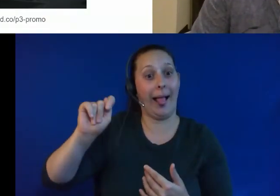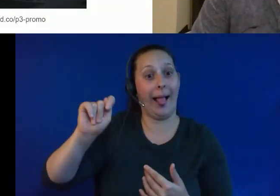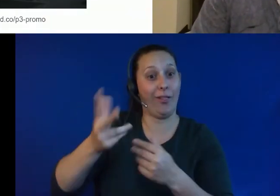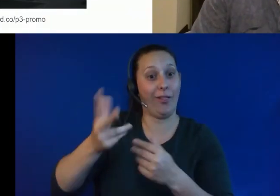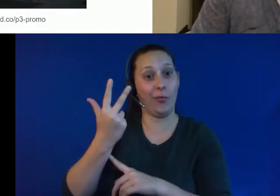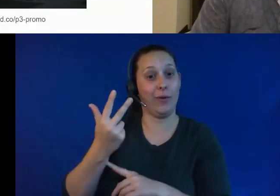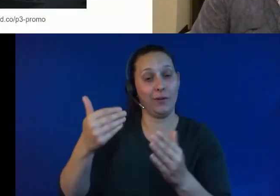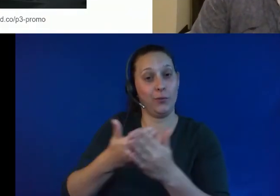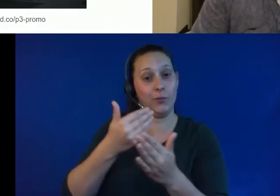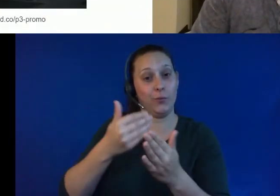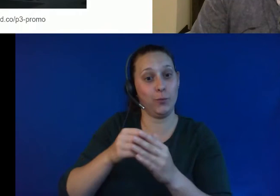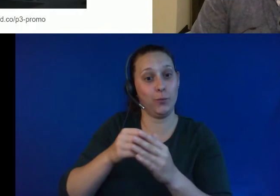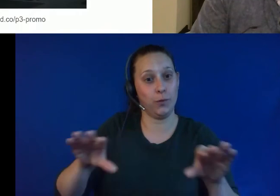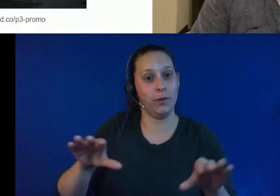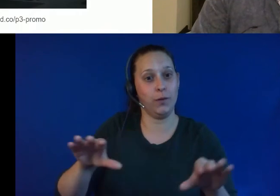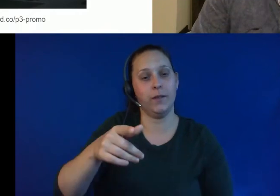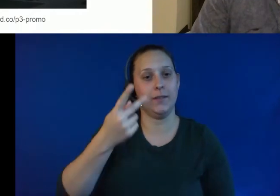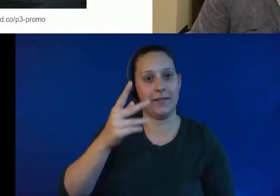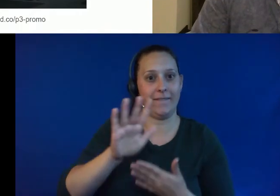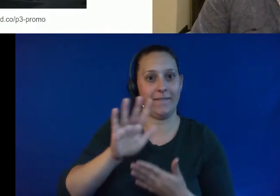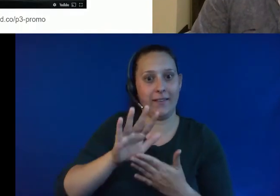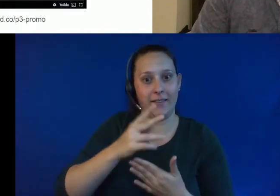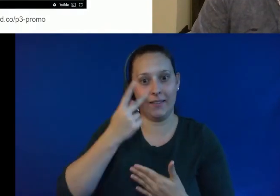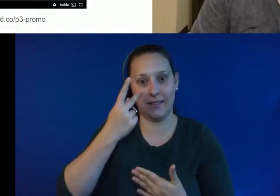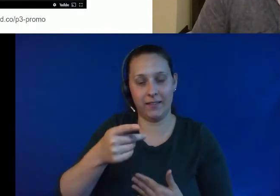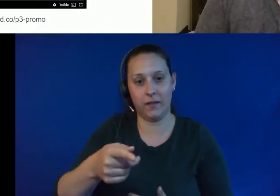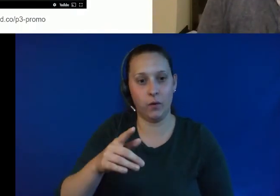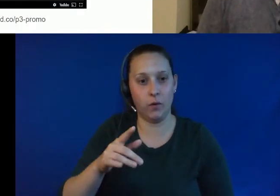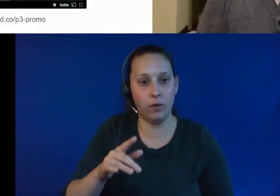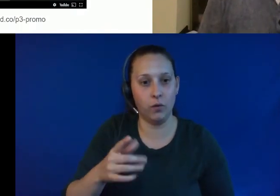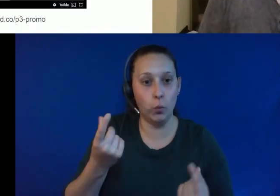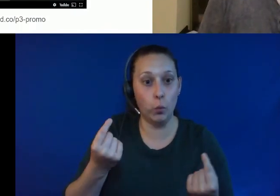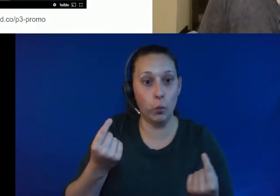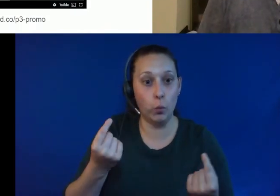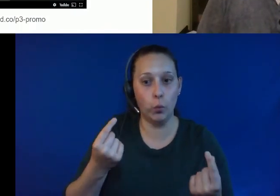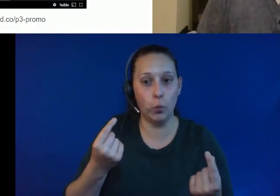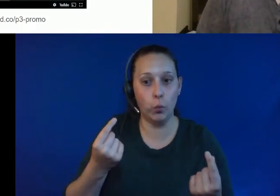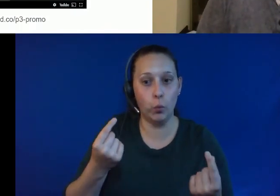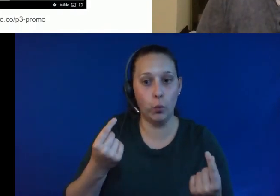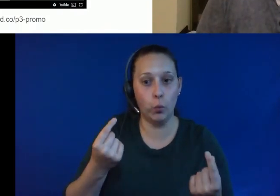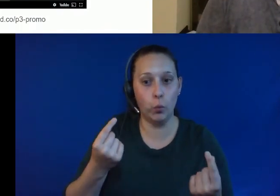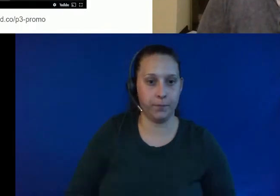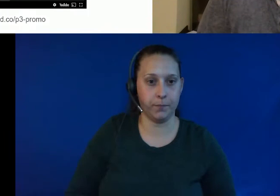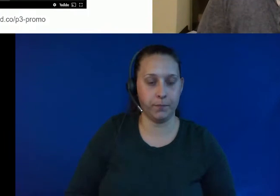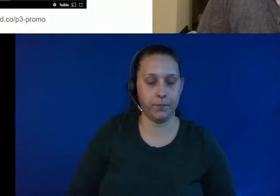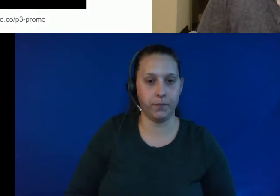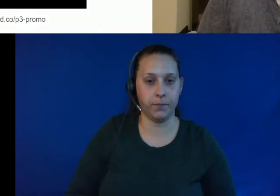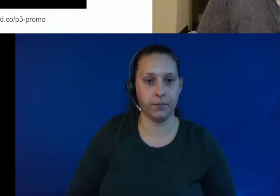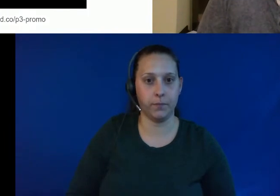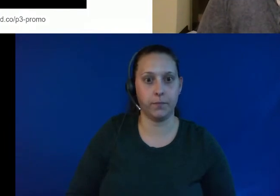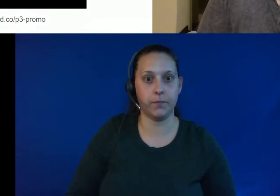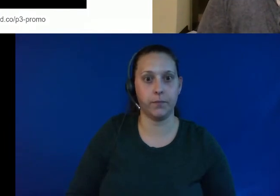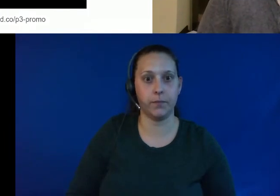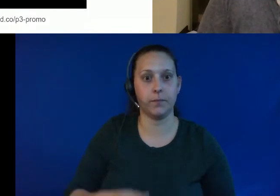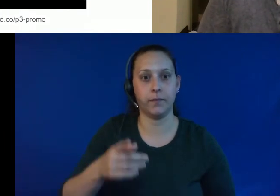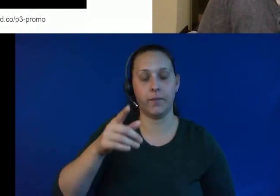of some video as to what Palette does, you'll see that we take the 8 filaments, we fill it into a